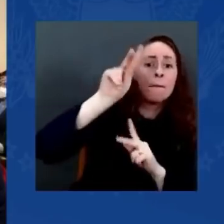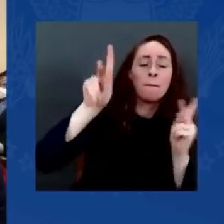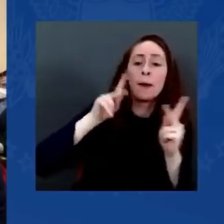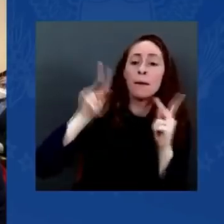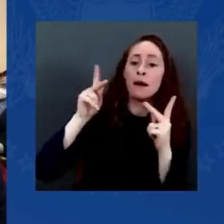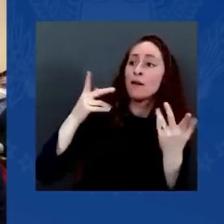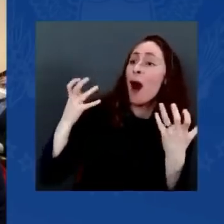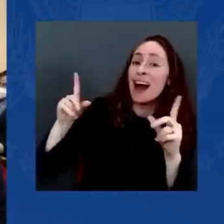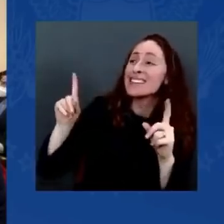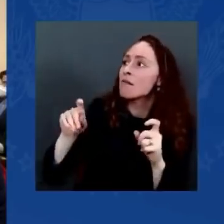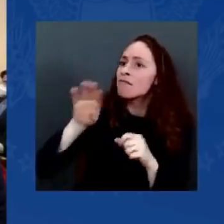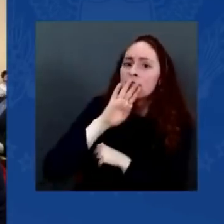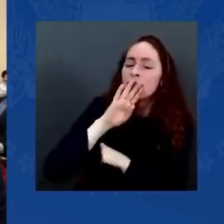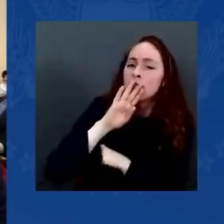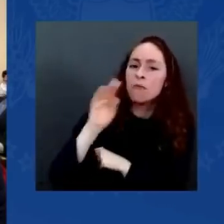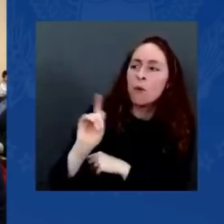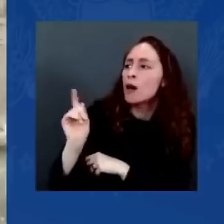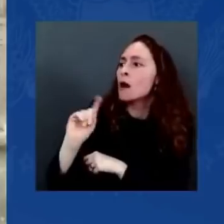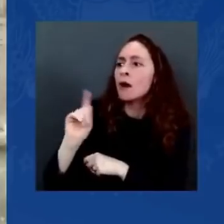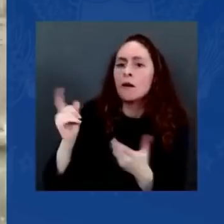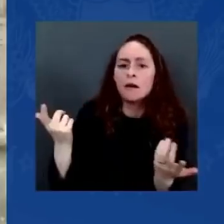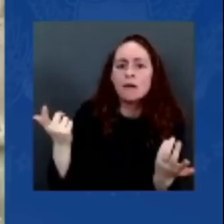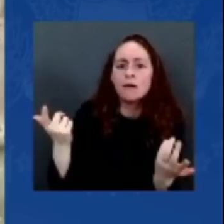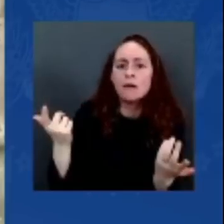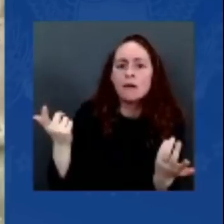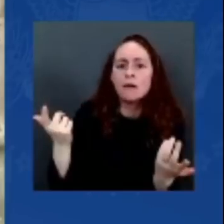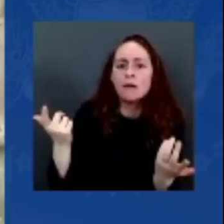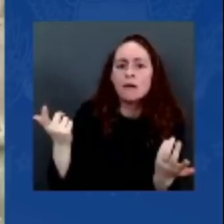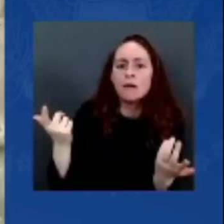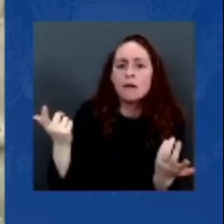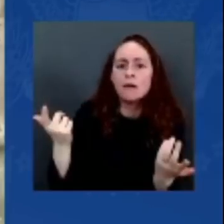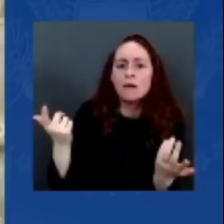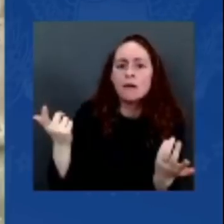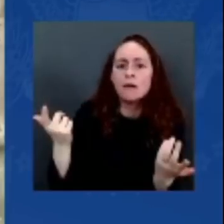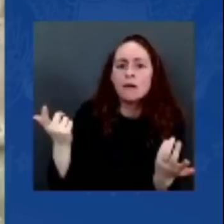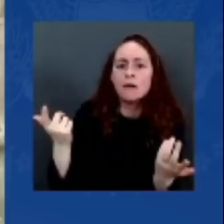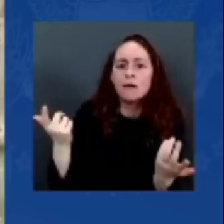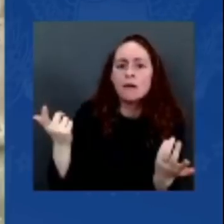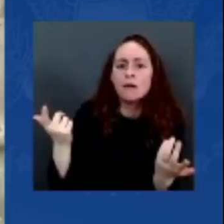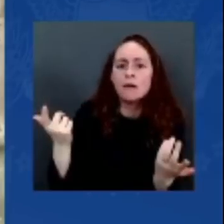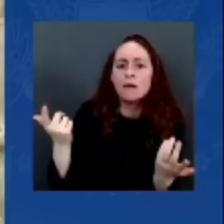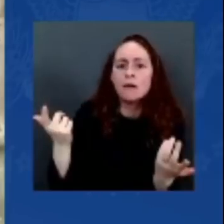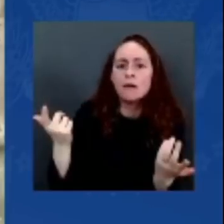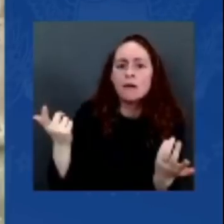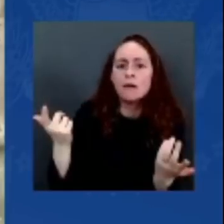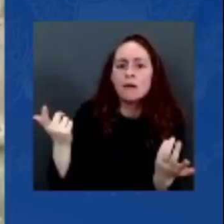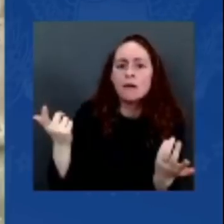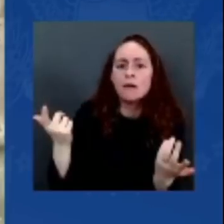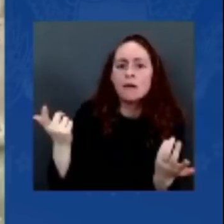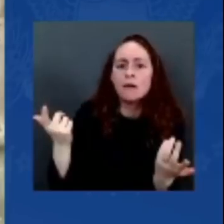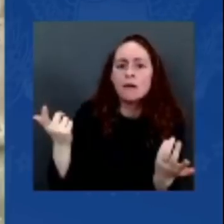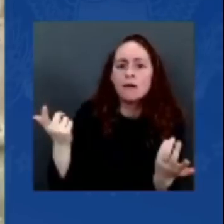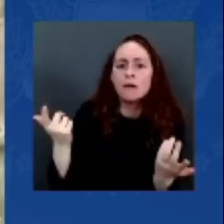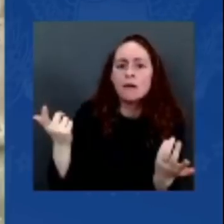long to ramp up testing? Come on, what took so long? Yeah, come on isn't a fucking answer, you fucking dimwit.